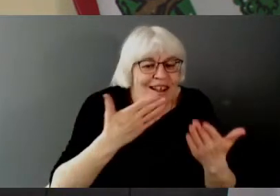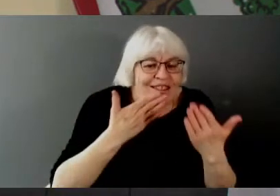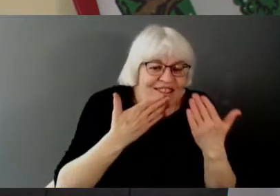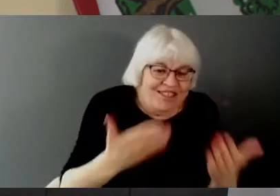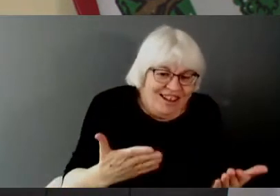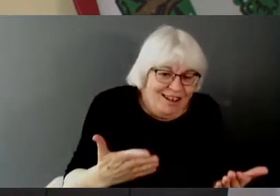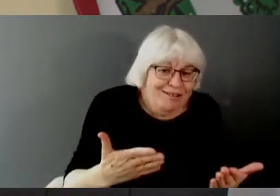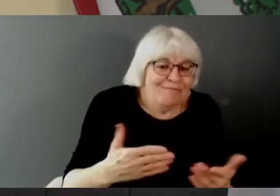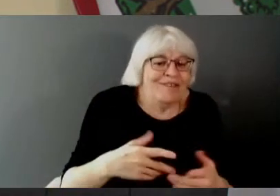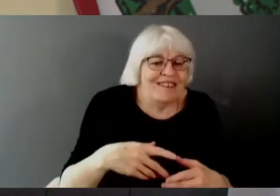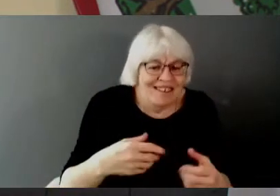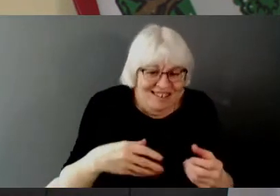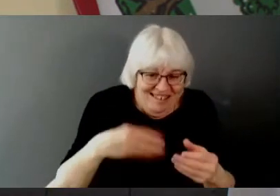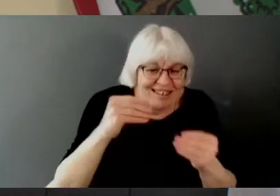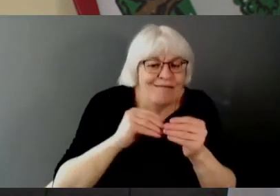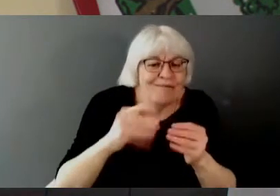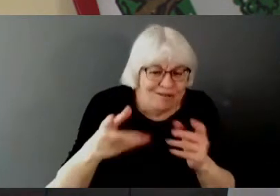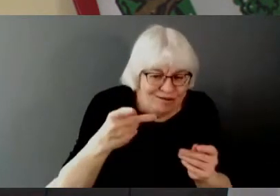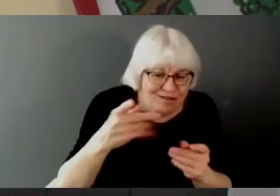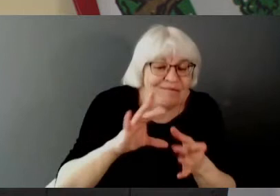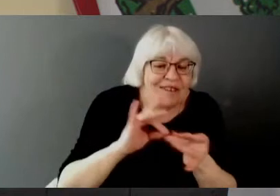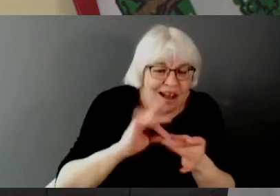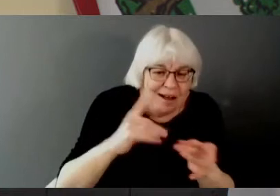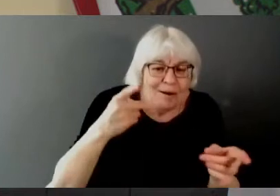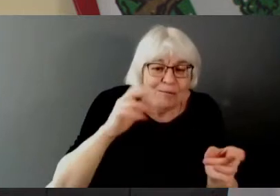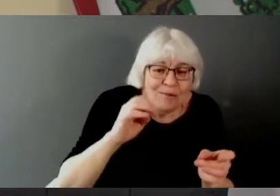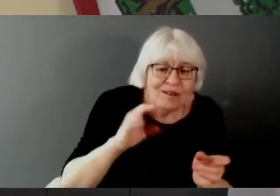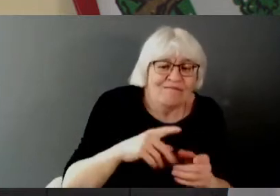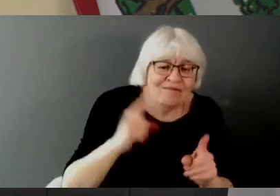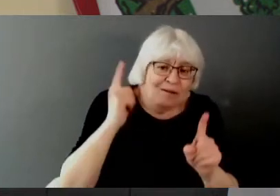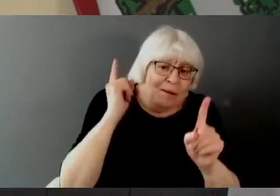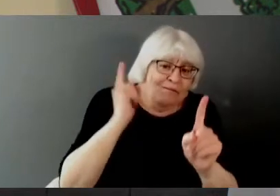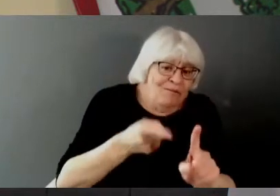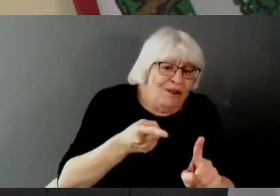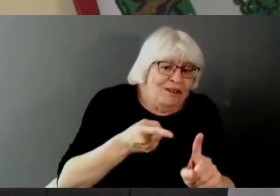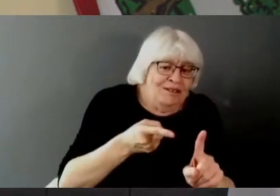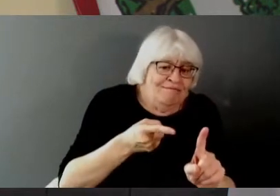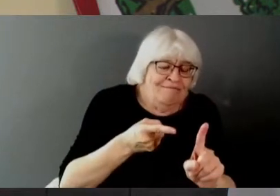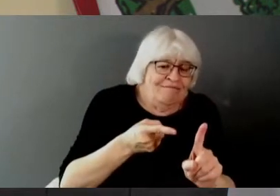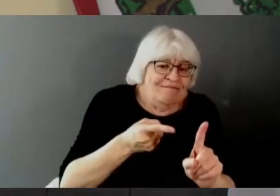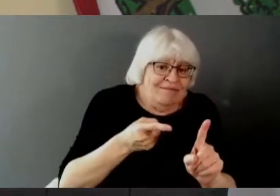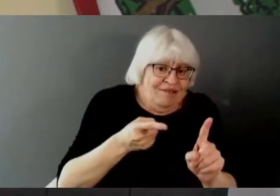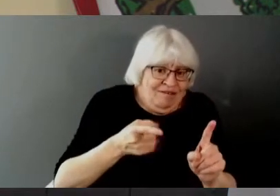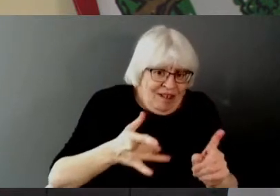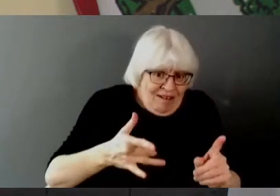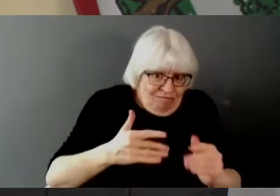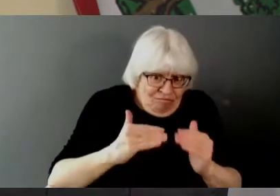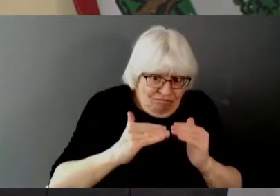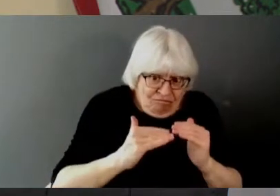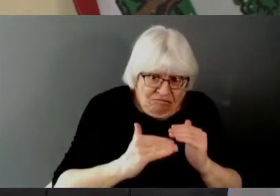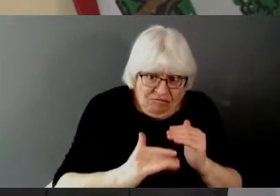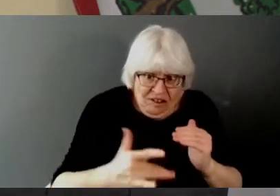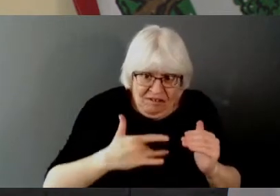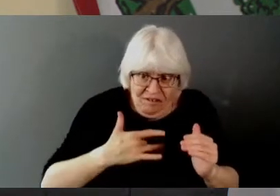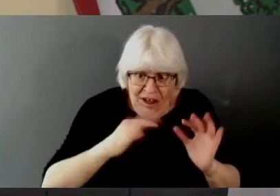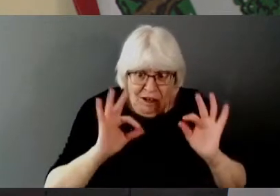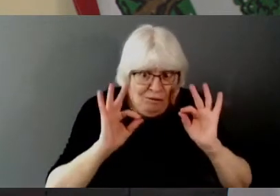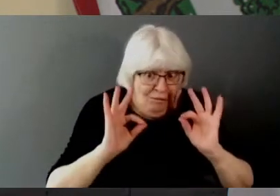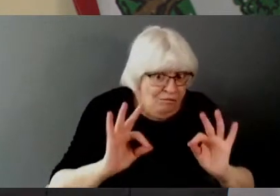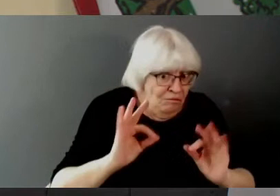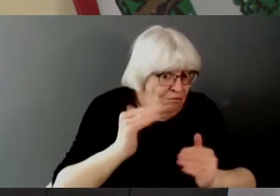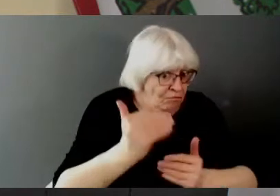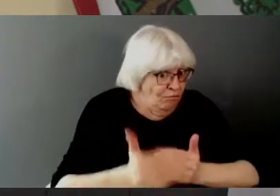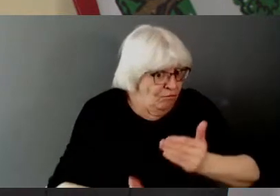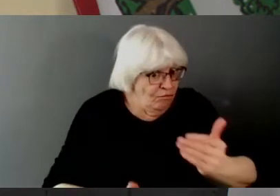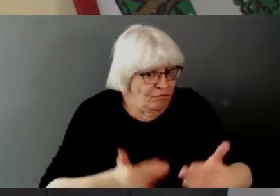think I feel we're on a path, if we could stay on it, to where we could get back to what, as she